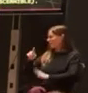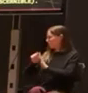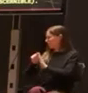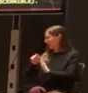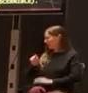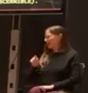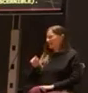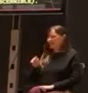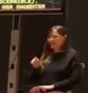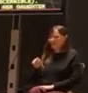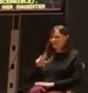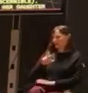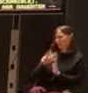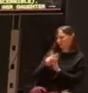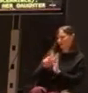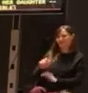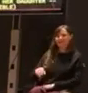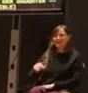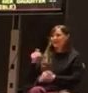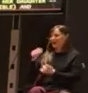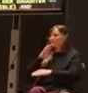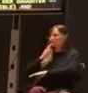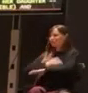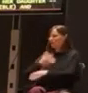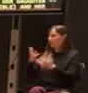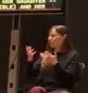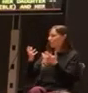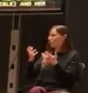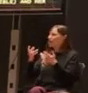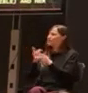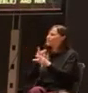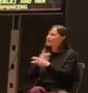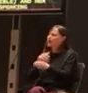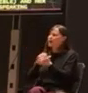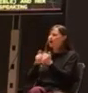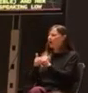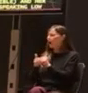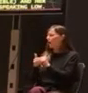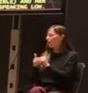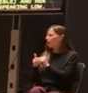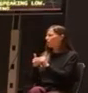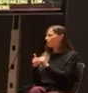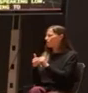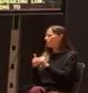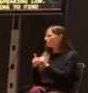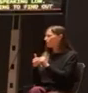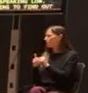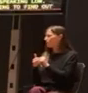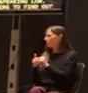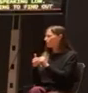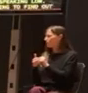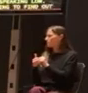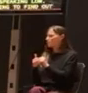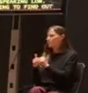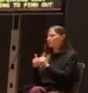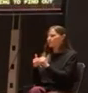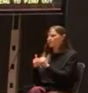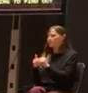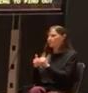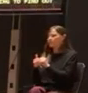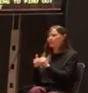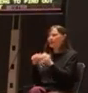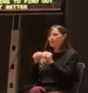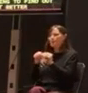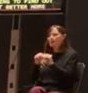As a fourth grader. And her daughter is now trying to find out ways to get better and more